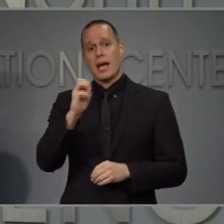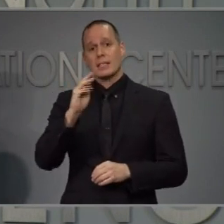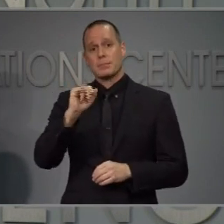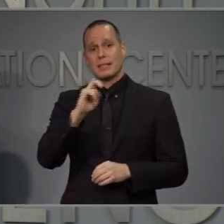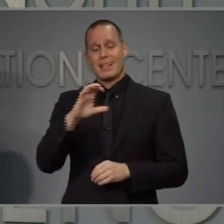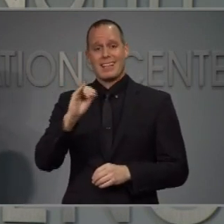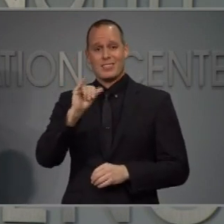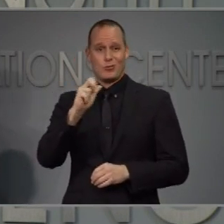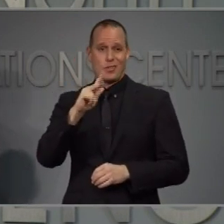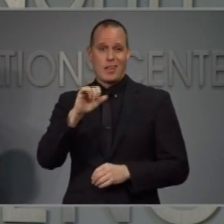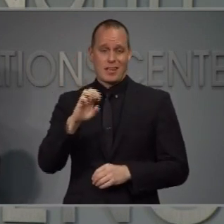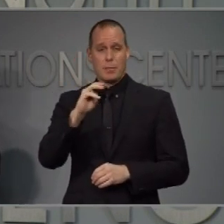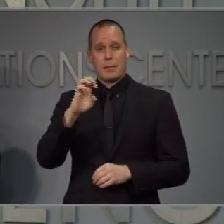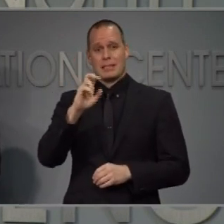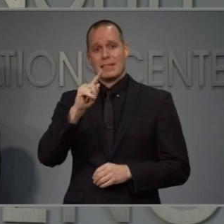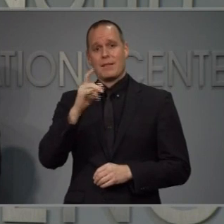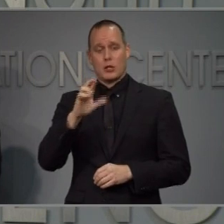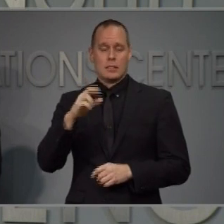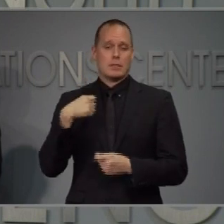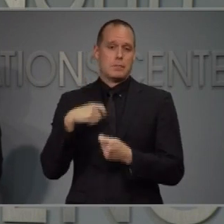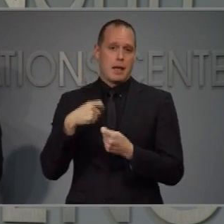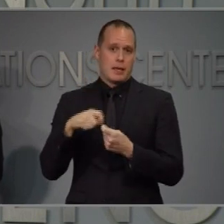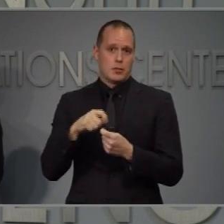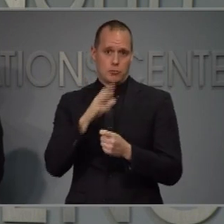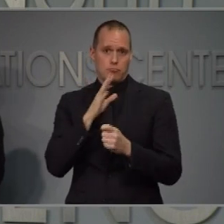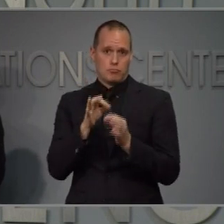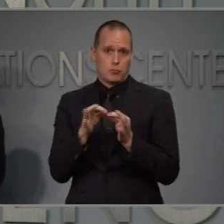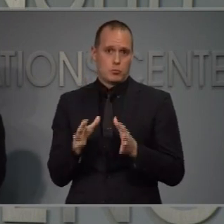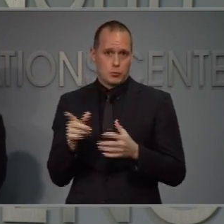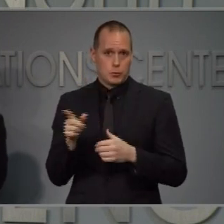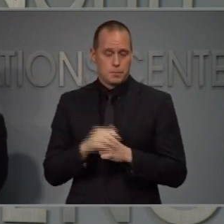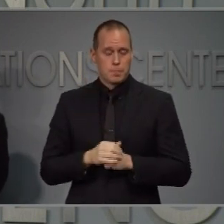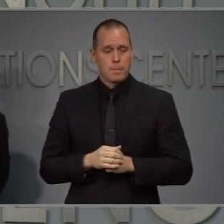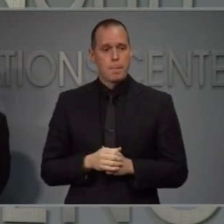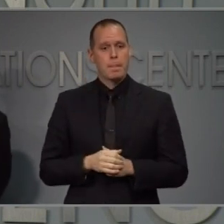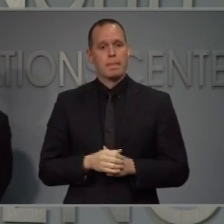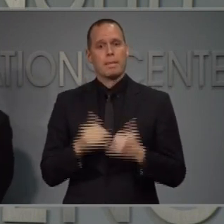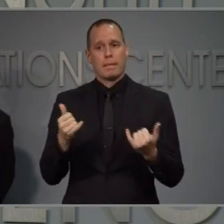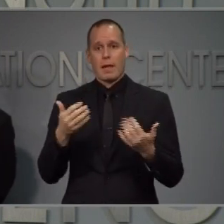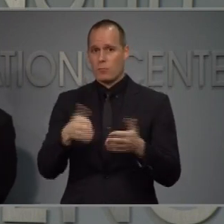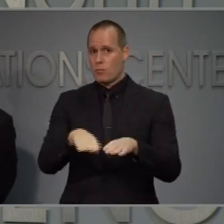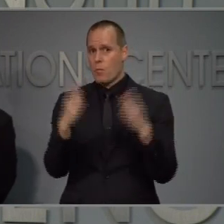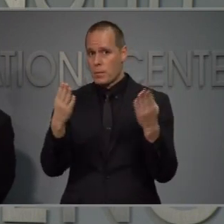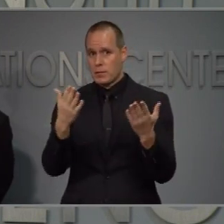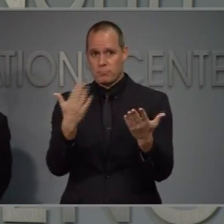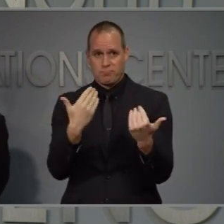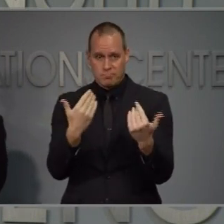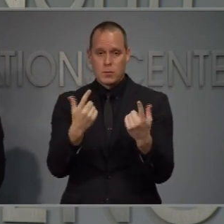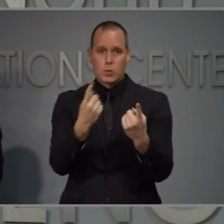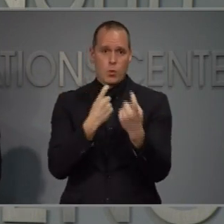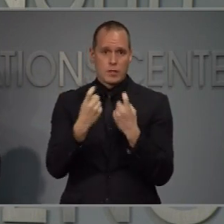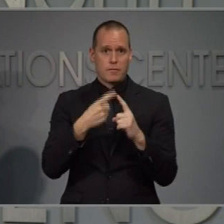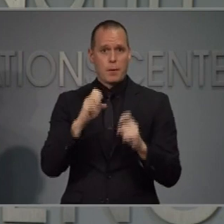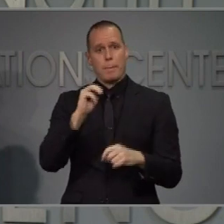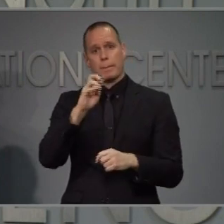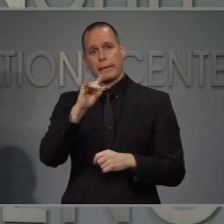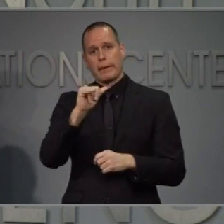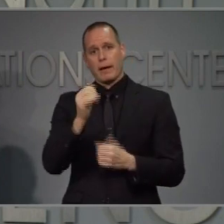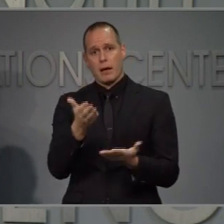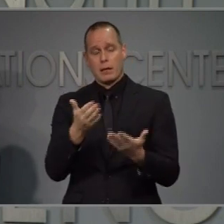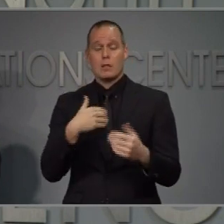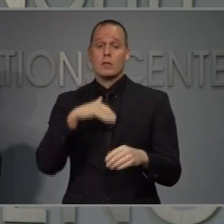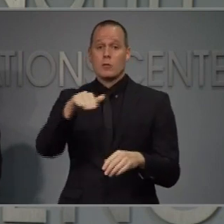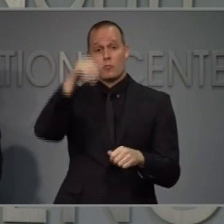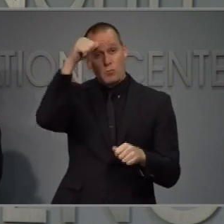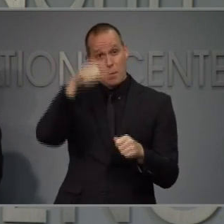our Spanish language interpreters. We'll now take questions from the media. I would like to remind you